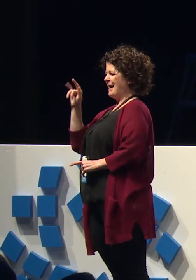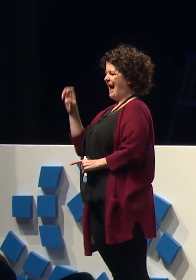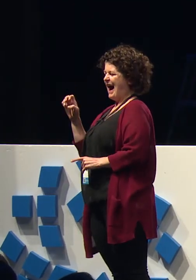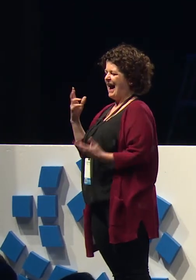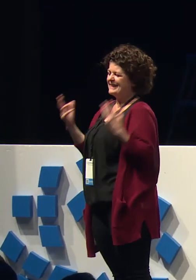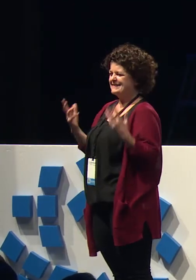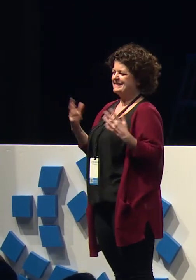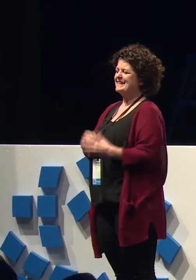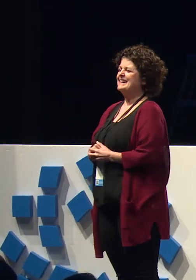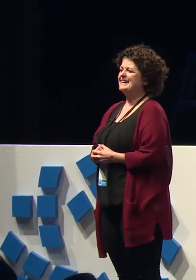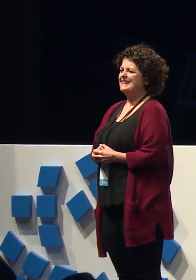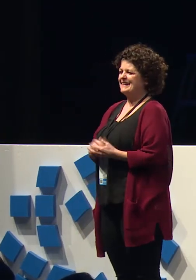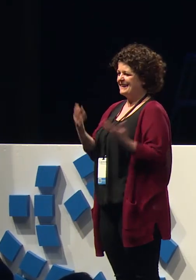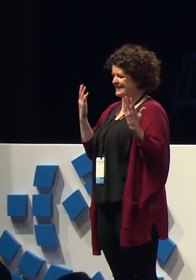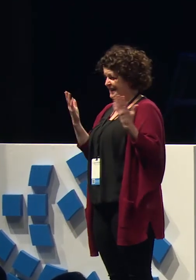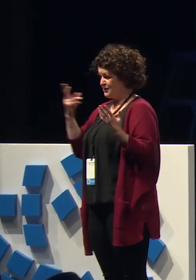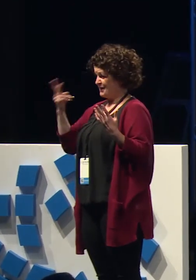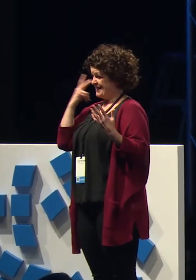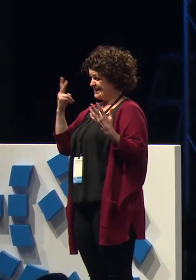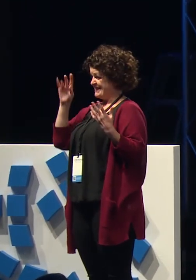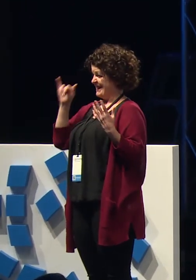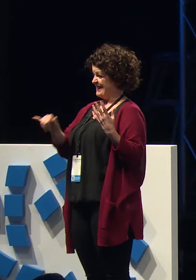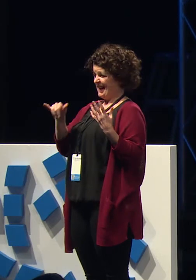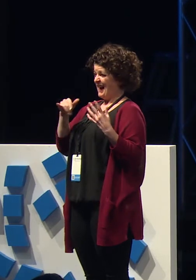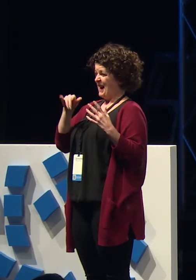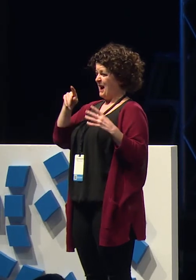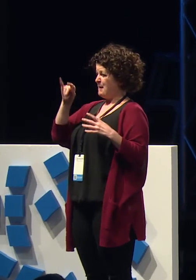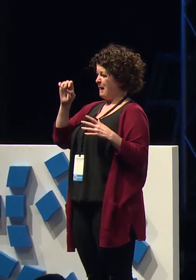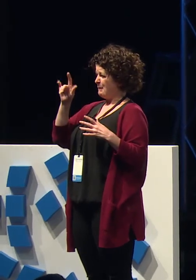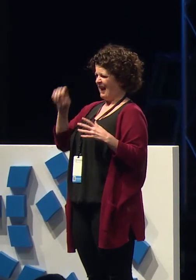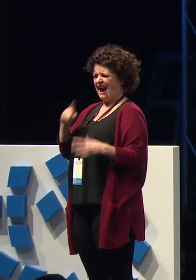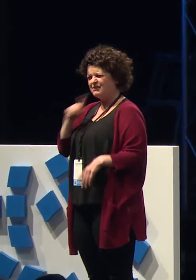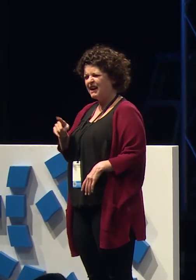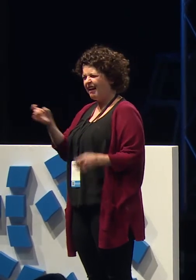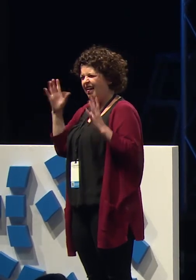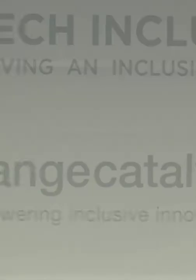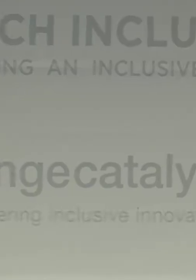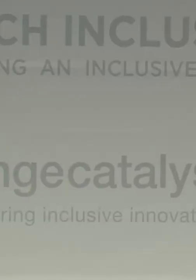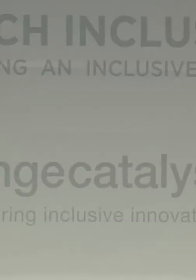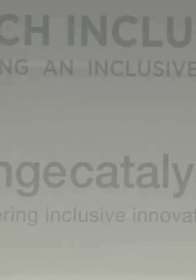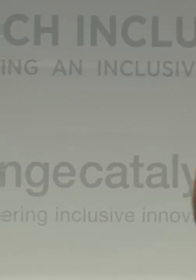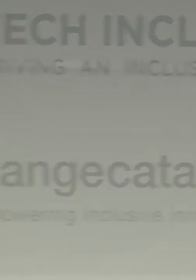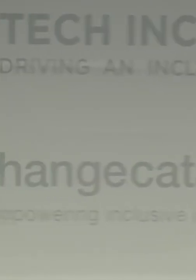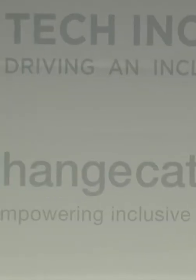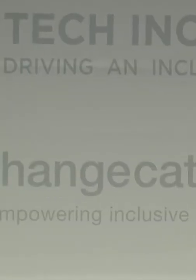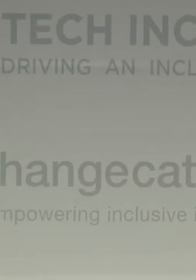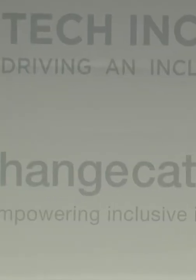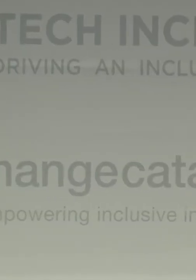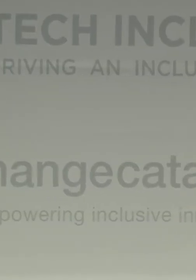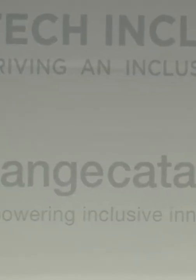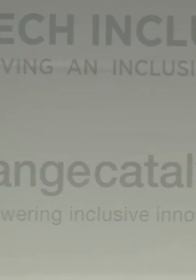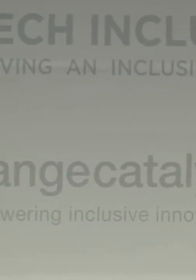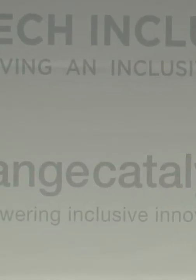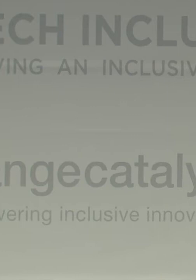mean, man, I don't know if you all seen what these pipelines are like, but they're bad, man. I mean, you want to be inside of one of those things, all of